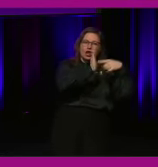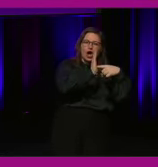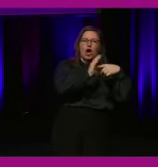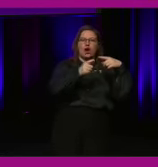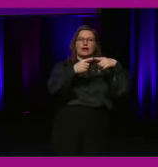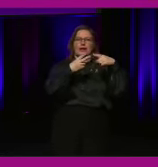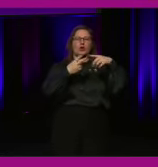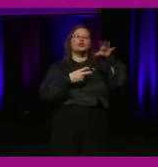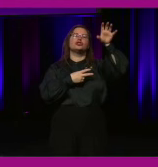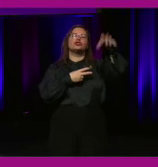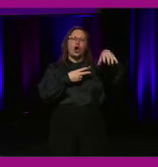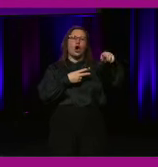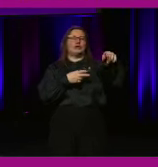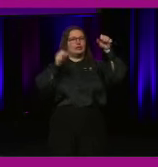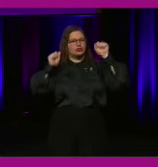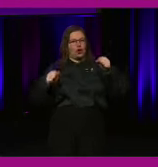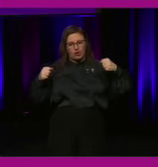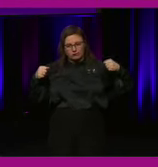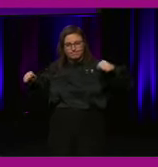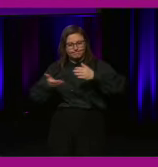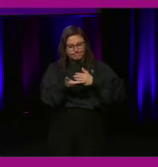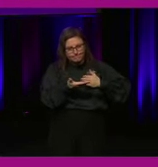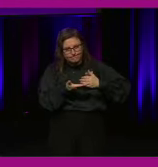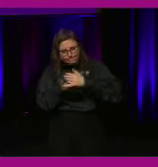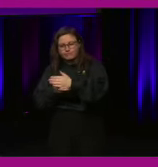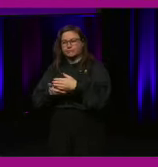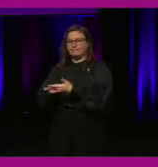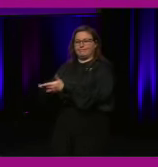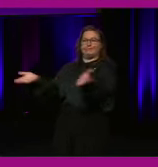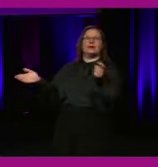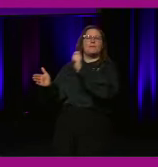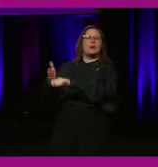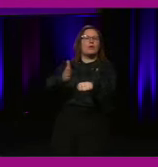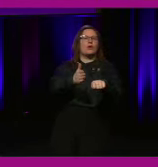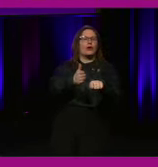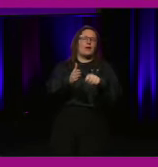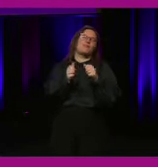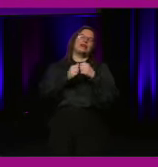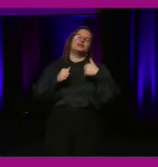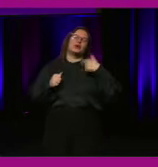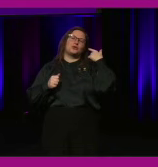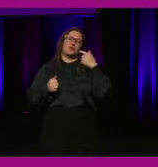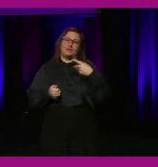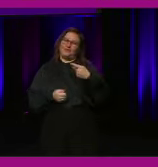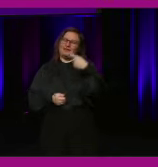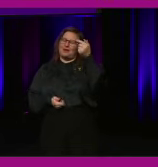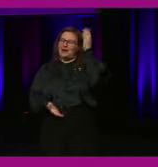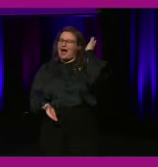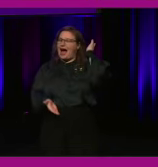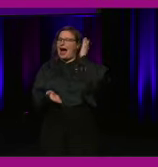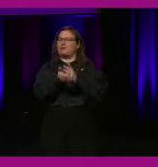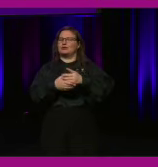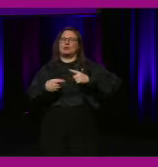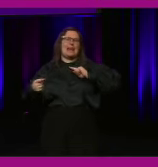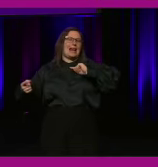state is supposed to implement it for us citizens. But there I'm sure we can have long discussions about that, but that is